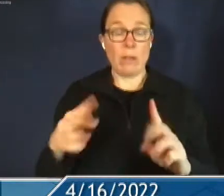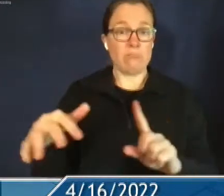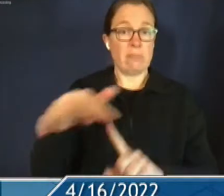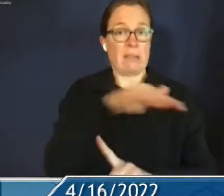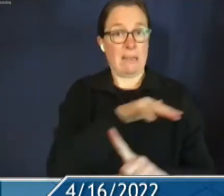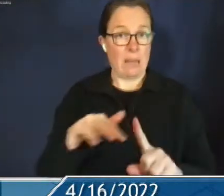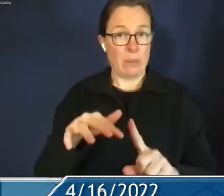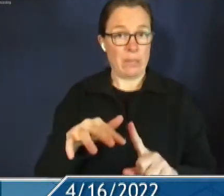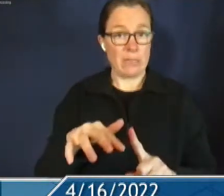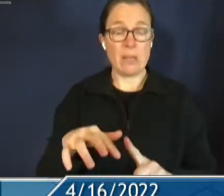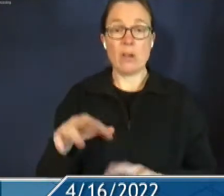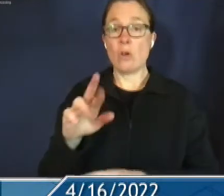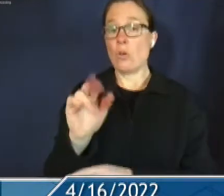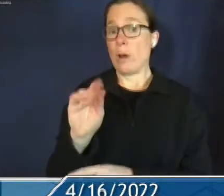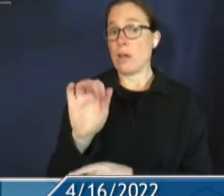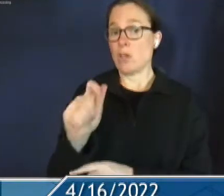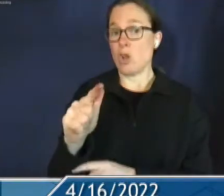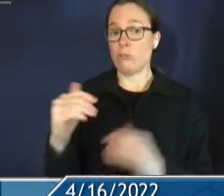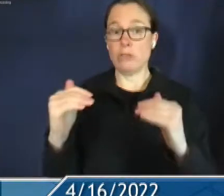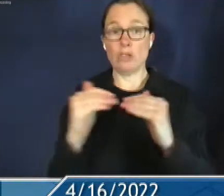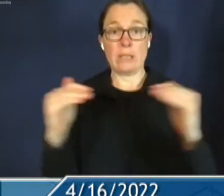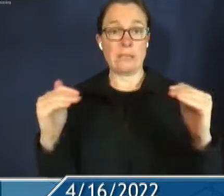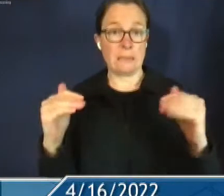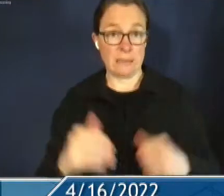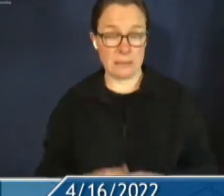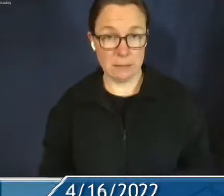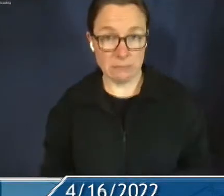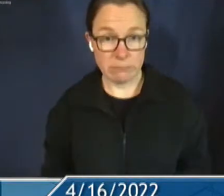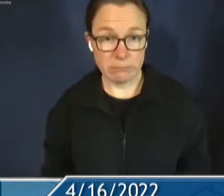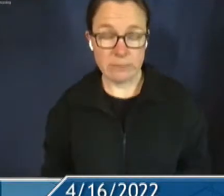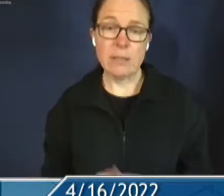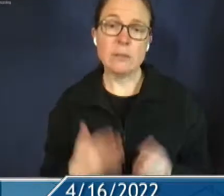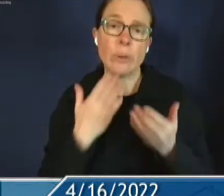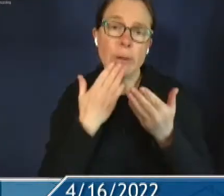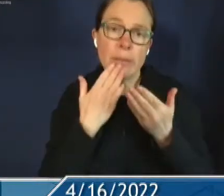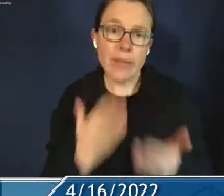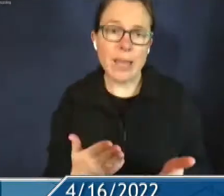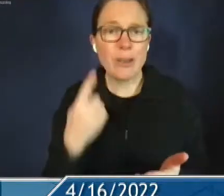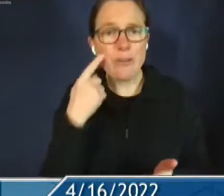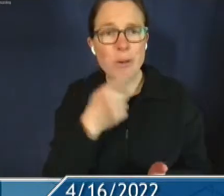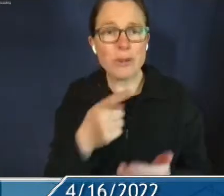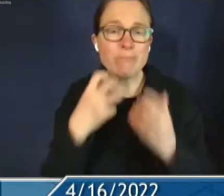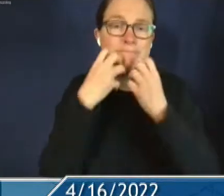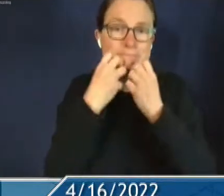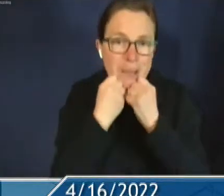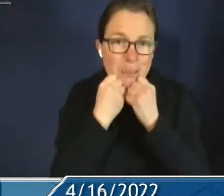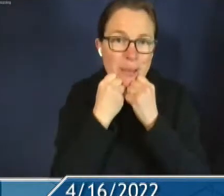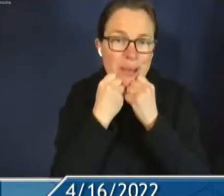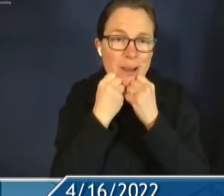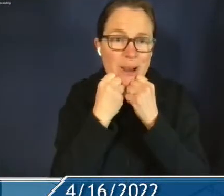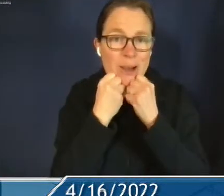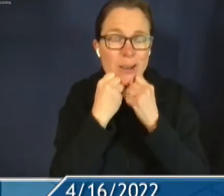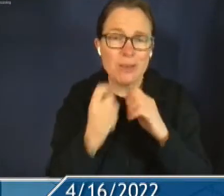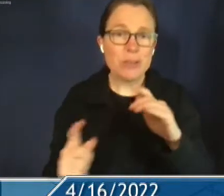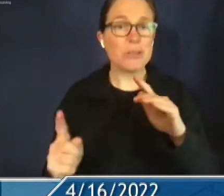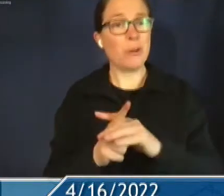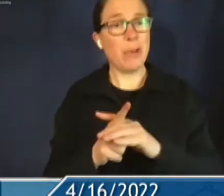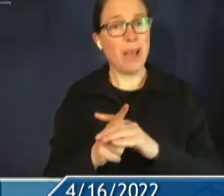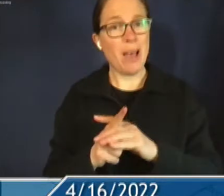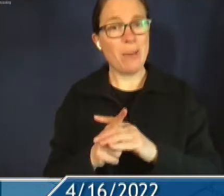arts. So as we dive in further today, I want to thank you for caring about our community, for being here, for speaking your